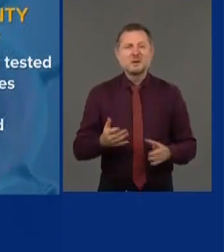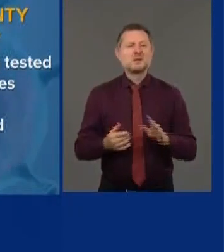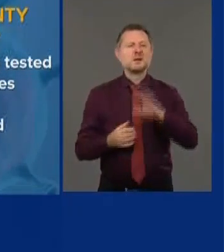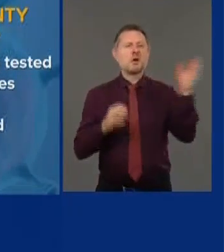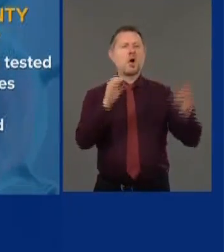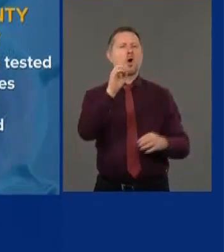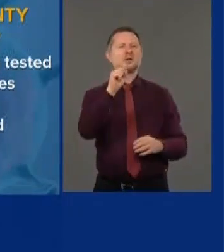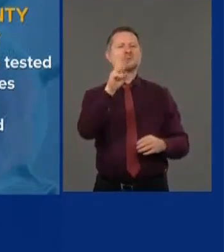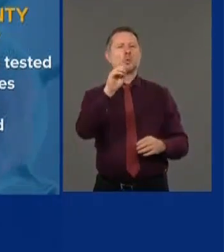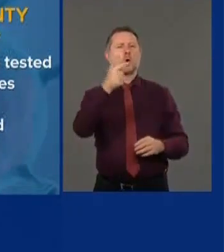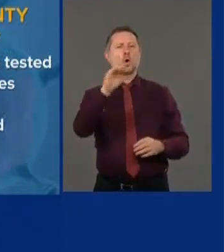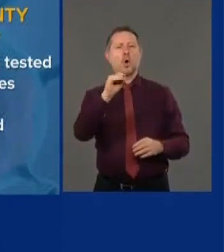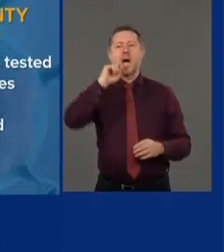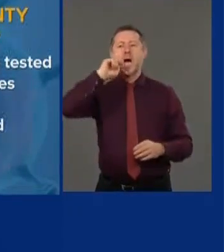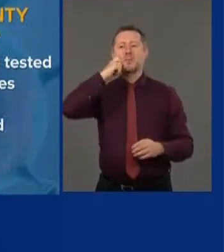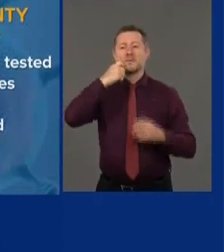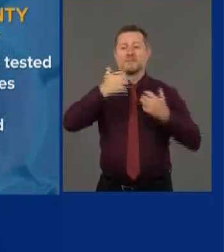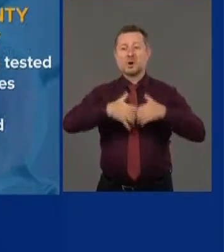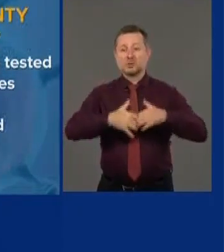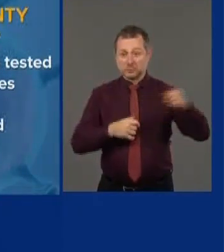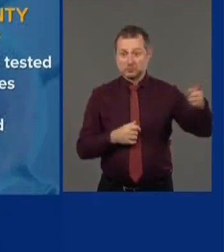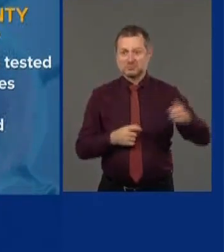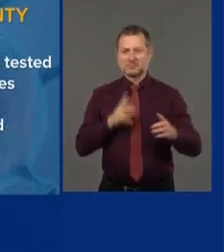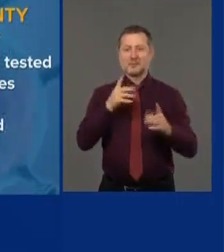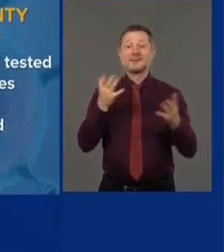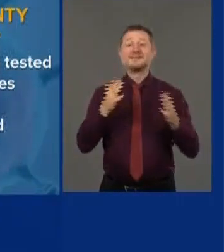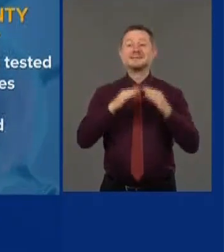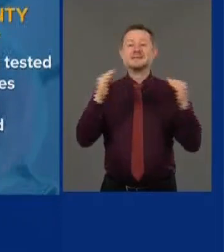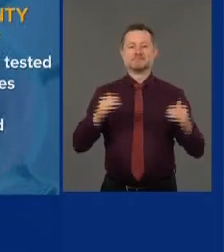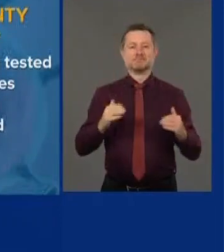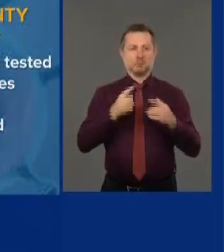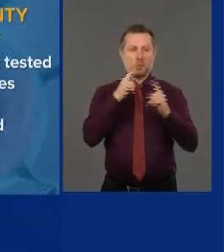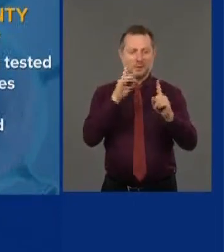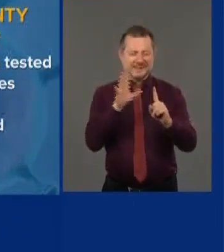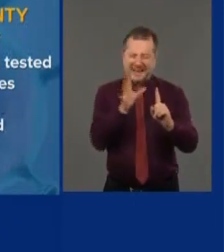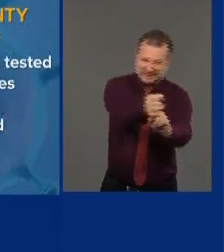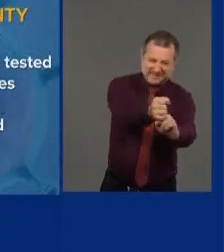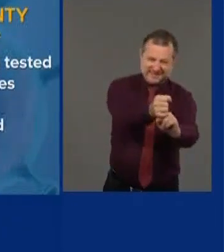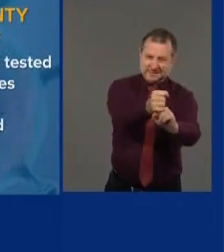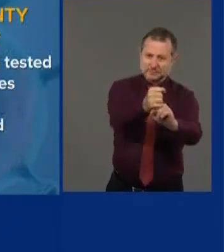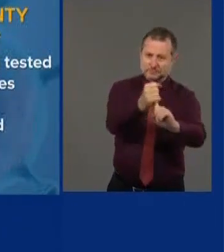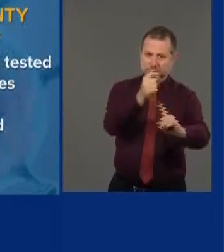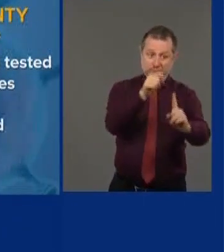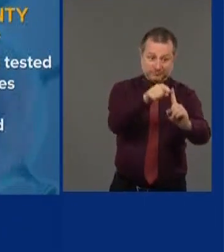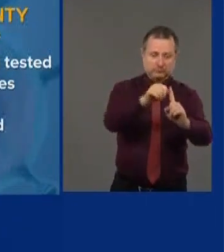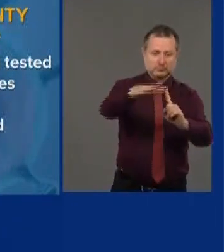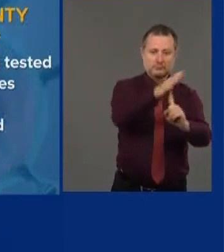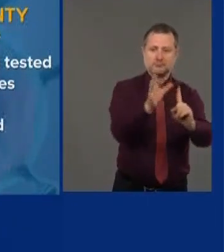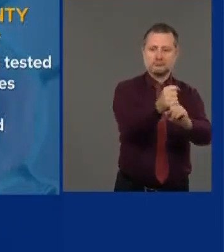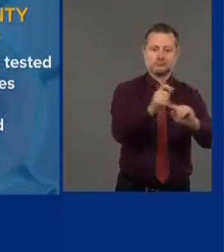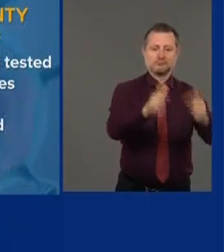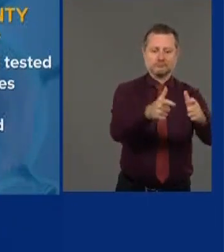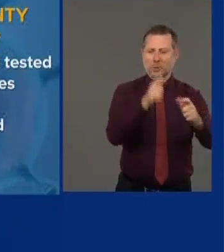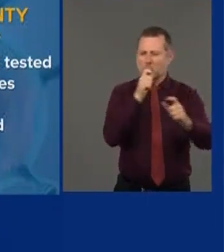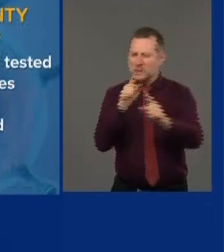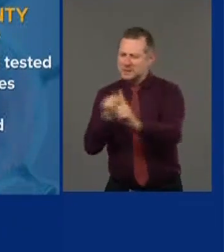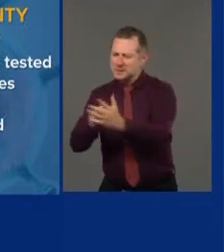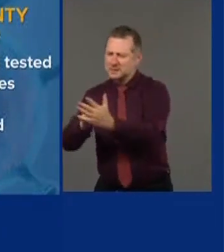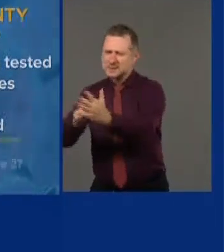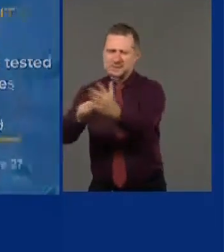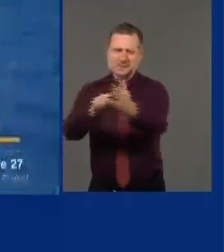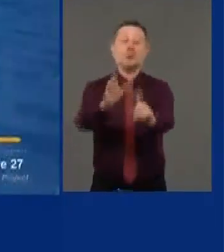news. It means the system works. You find the positive, you trace it back, you find the common denominator, and